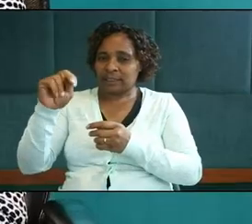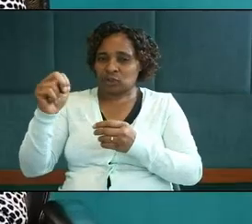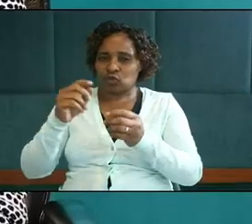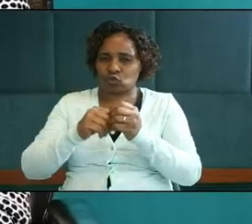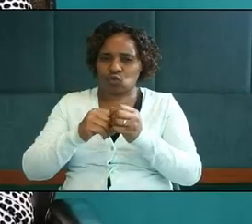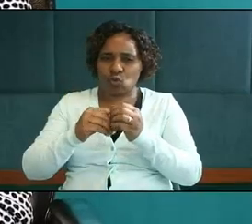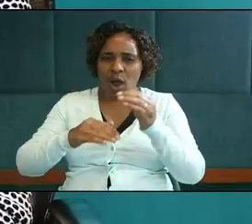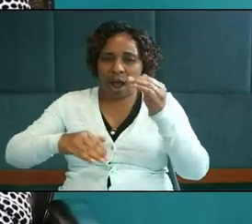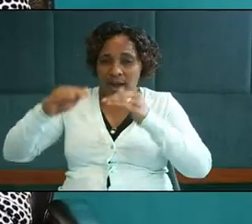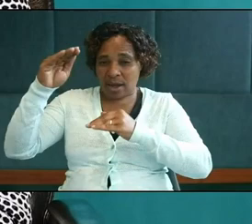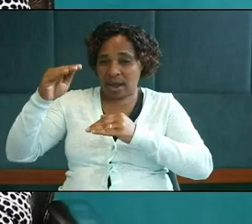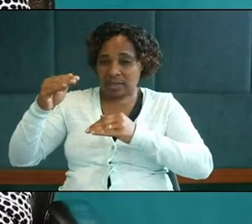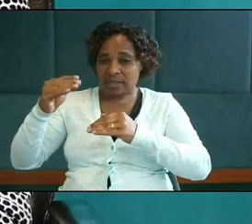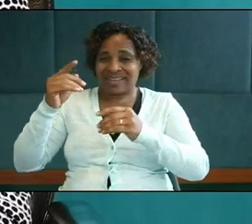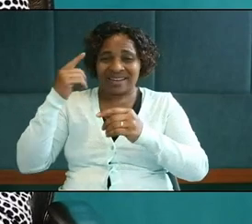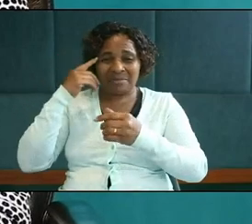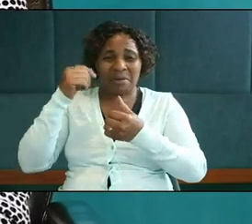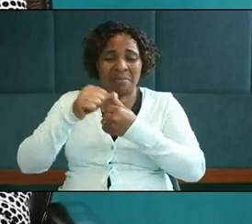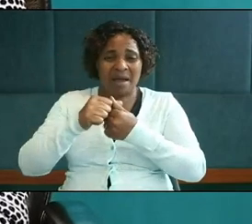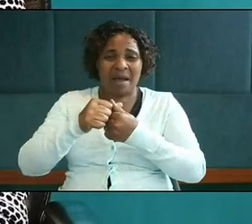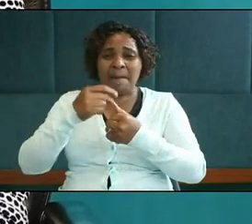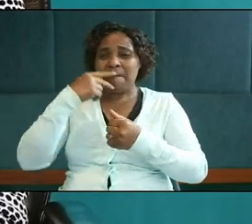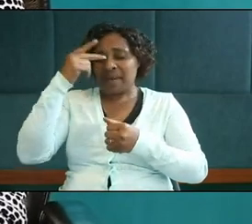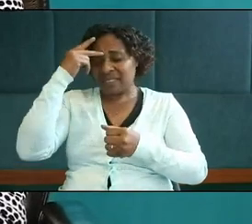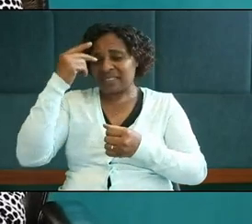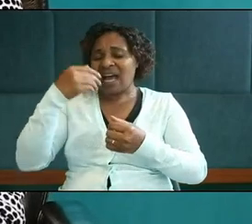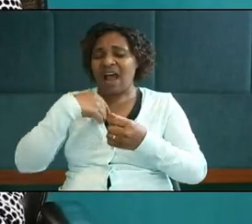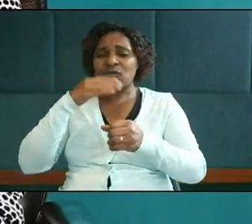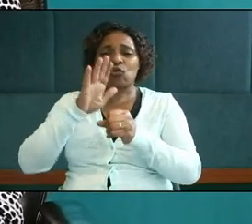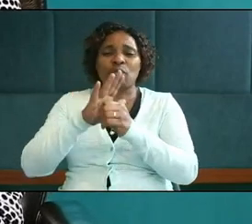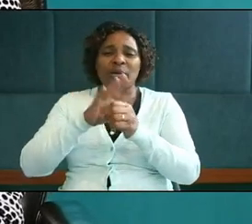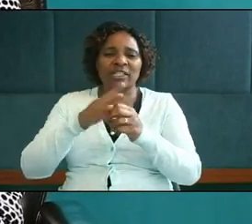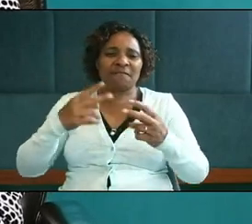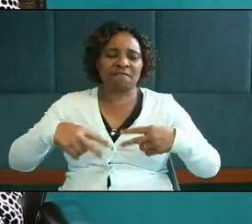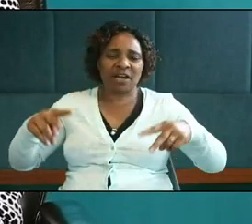you start realizing that your parents have so much value because you